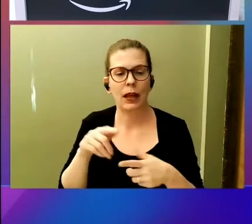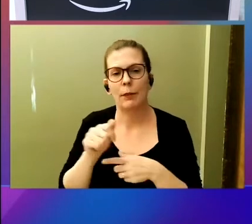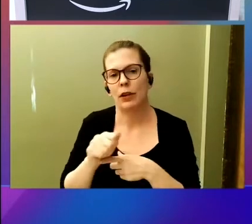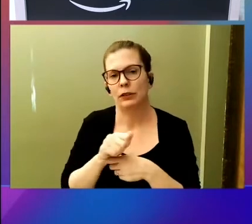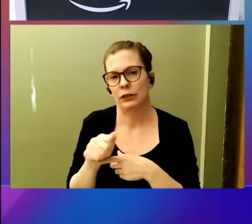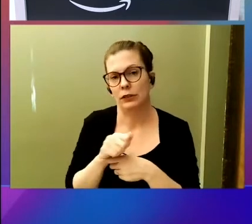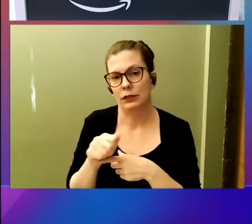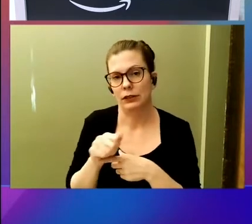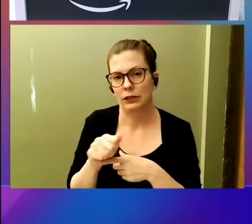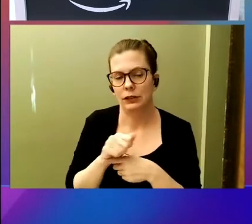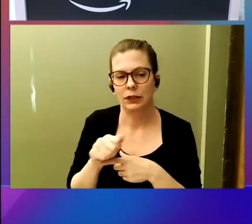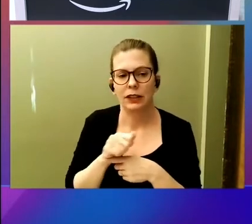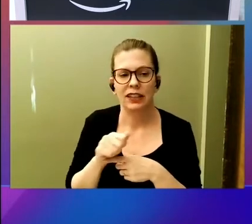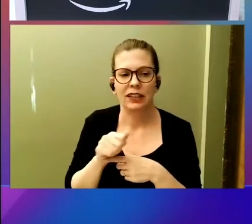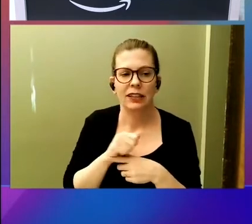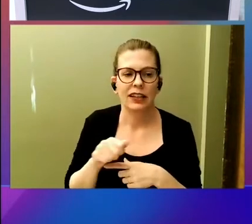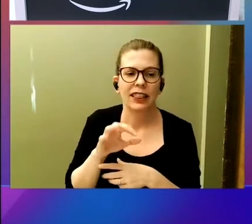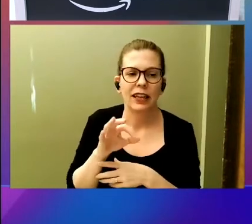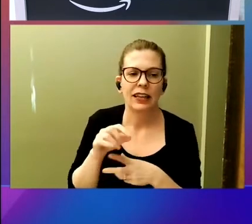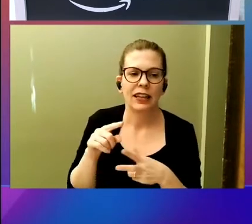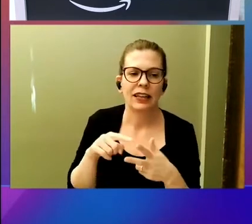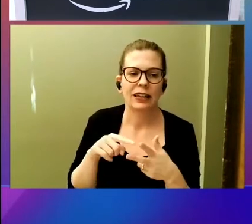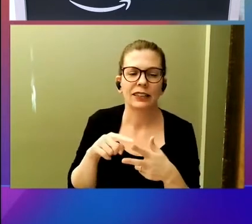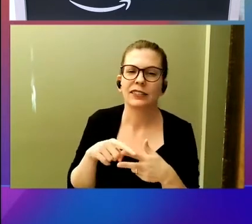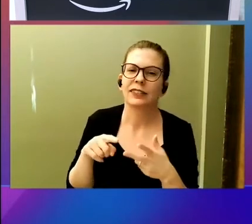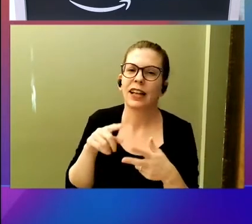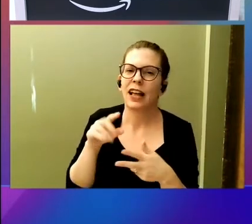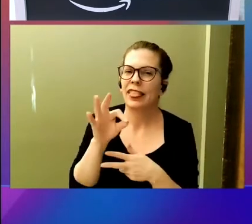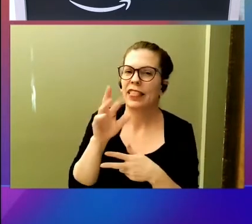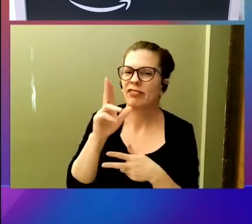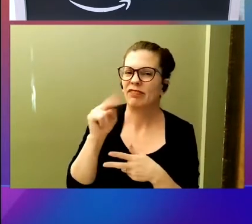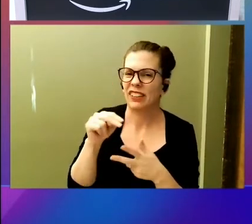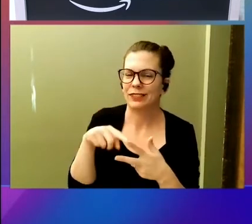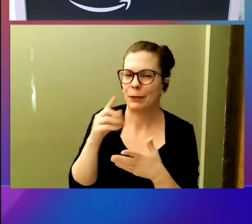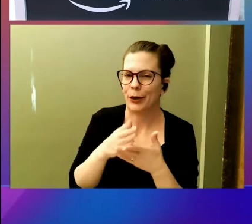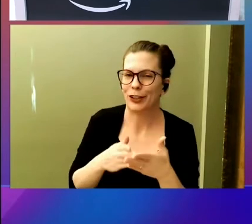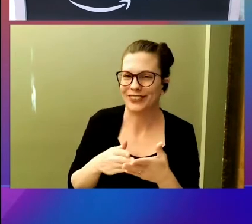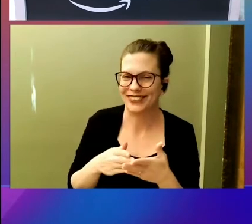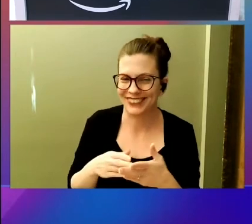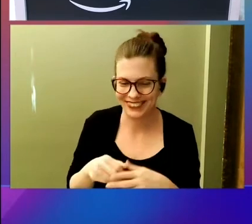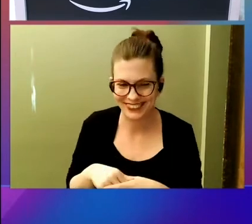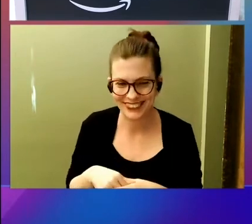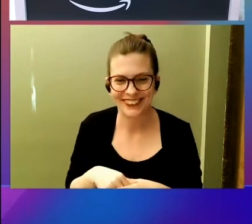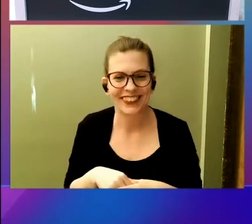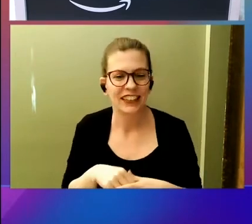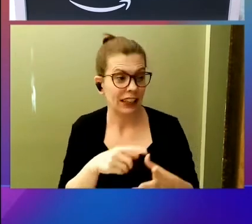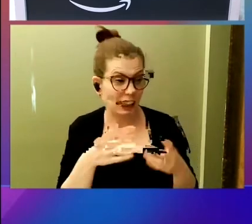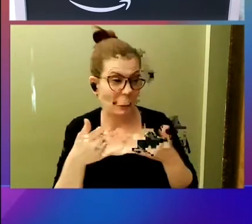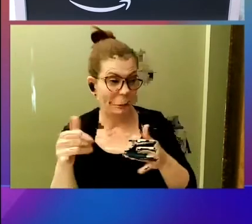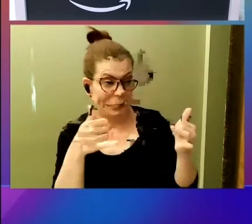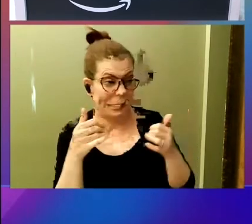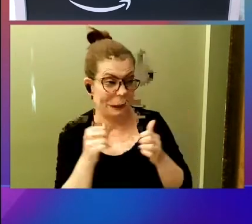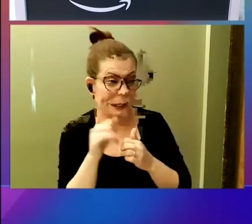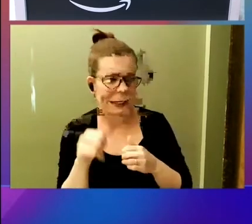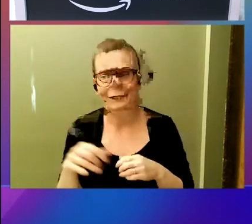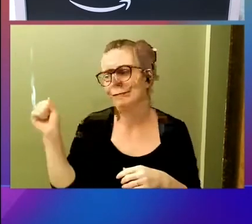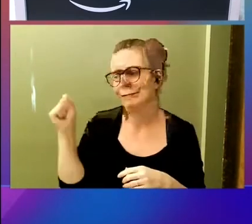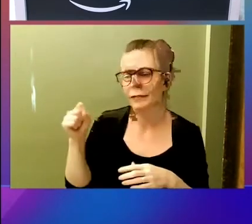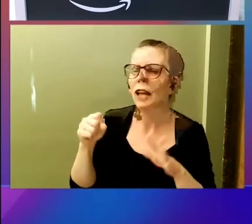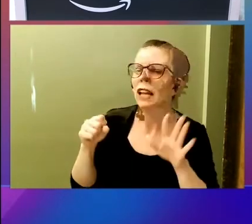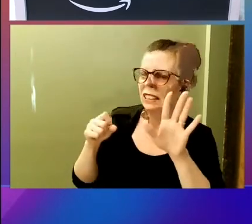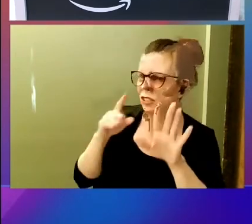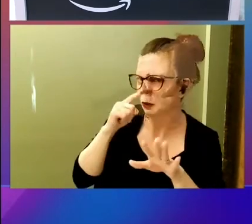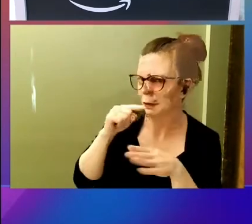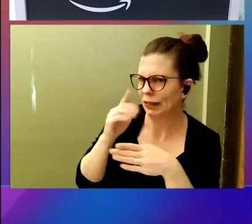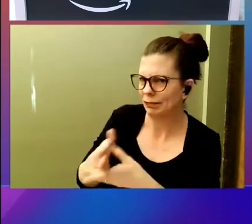fun AWS DeepRacer part. So you can actually play. Yeah. Yes, Can exactly. I ask a quick question? So the introduction